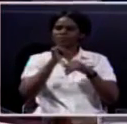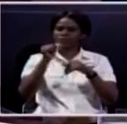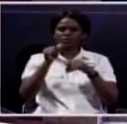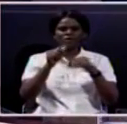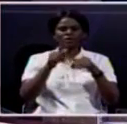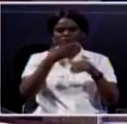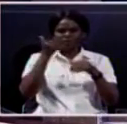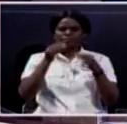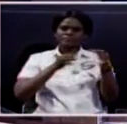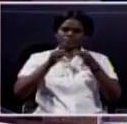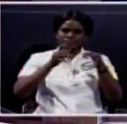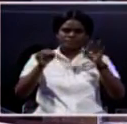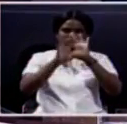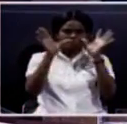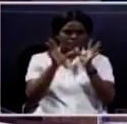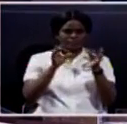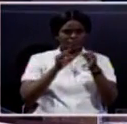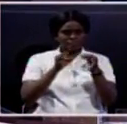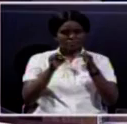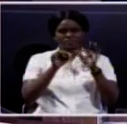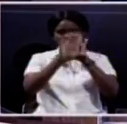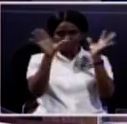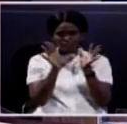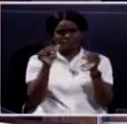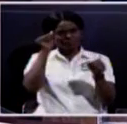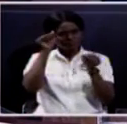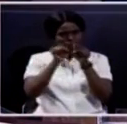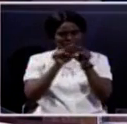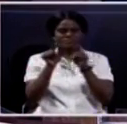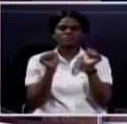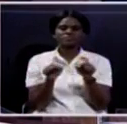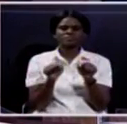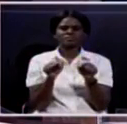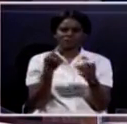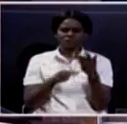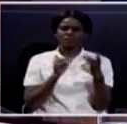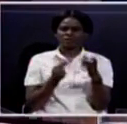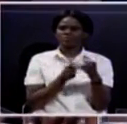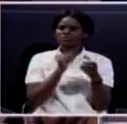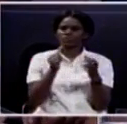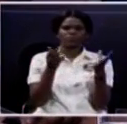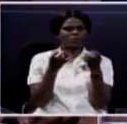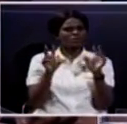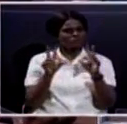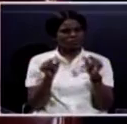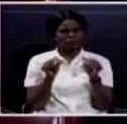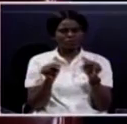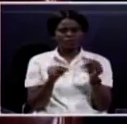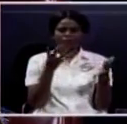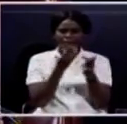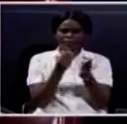justification. If there's a justification, we'll agree. What we don't want is exorbitant